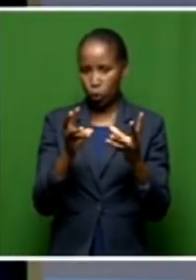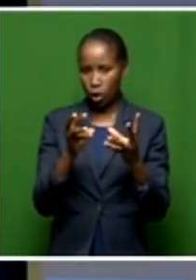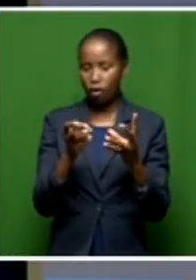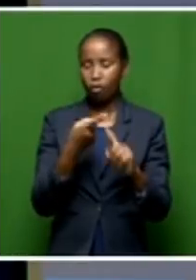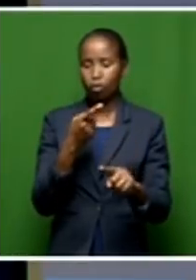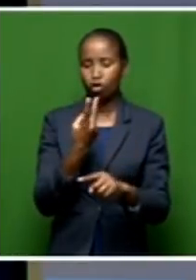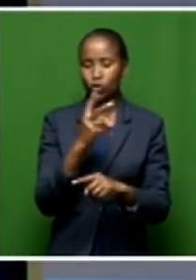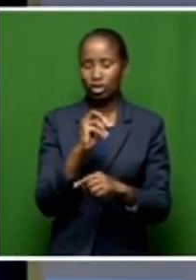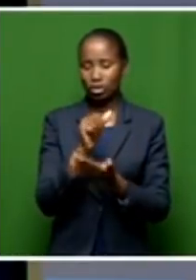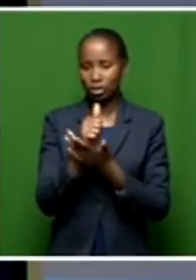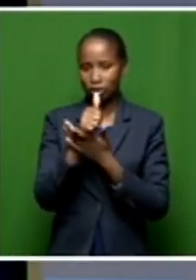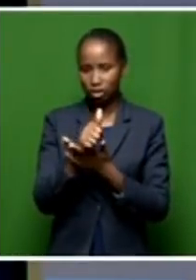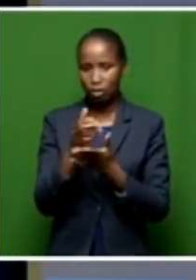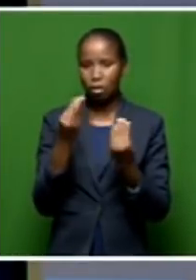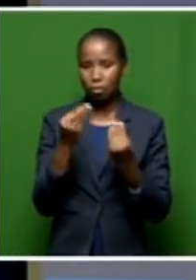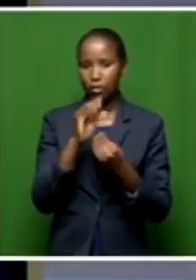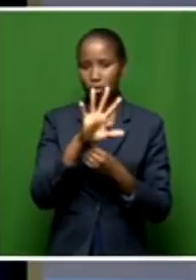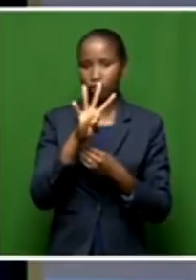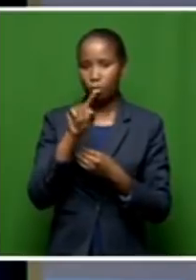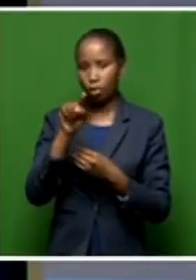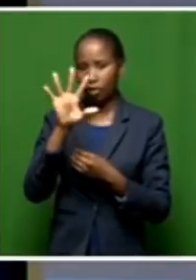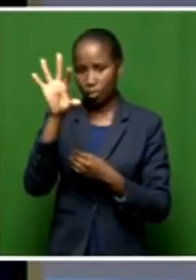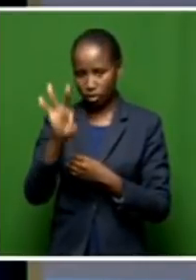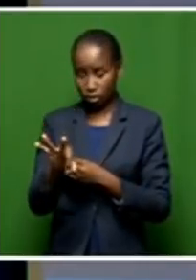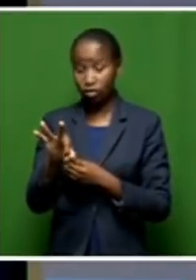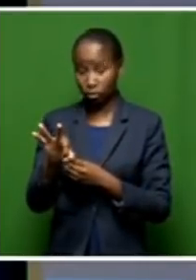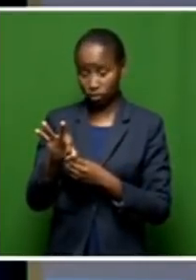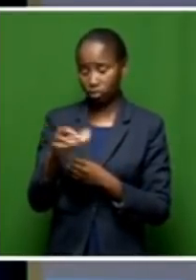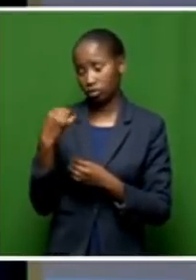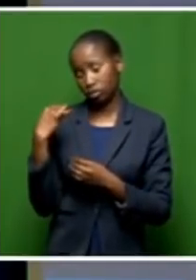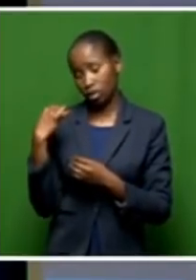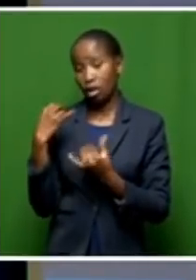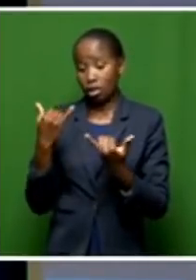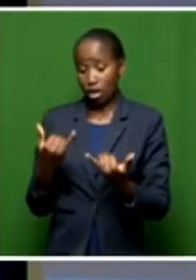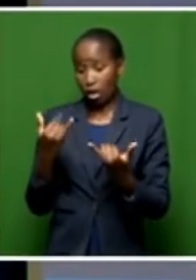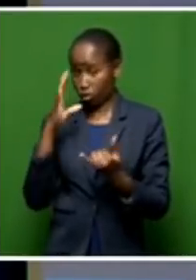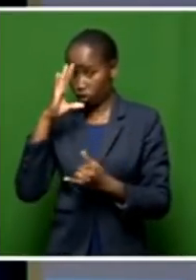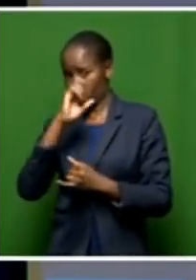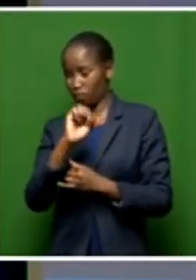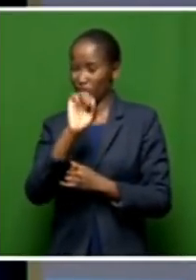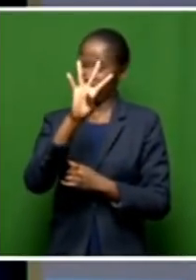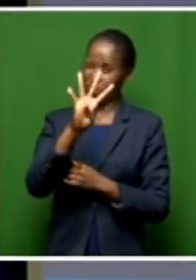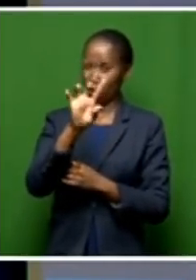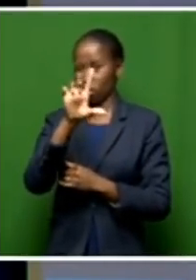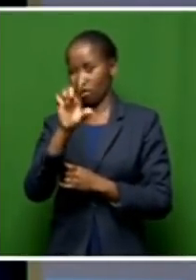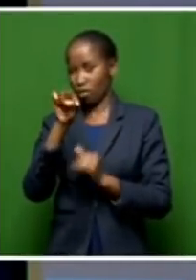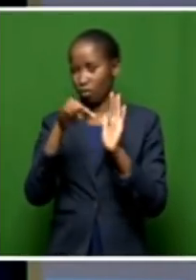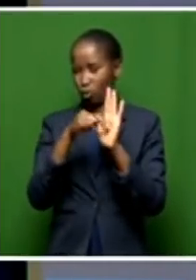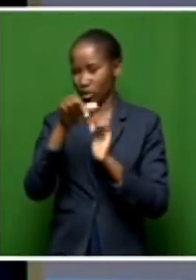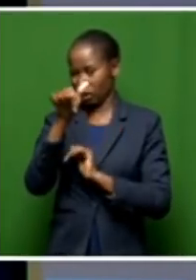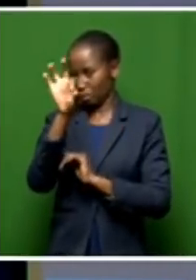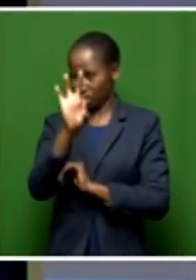It's our projection now is 47.6%. For the